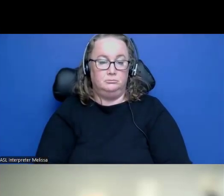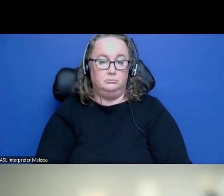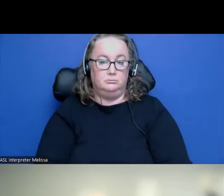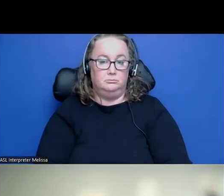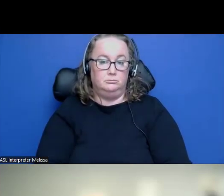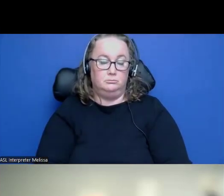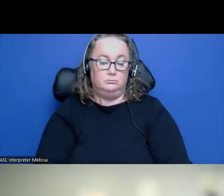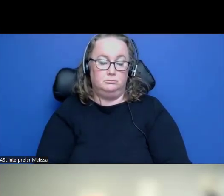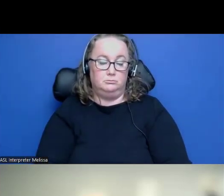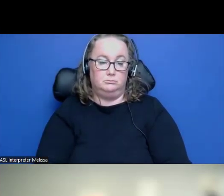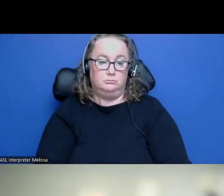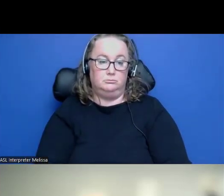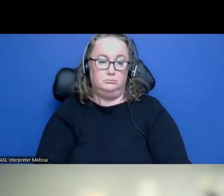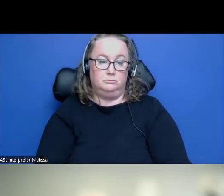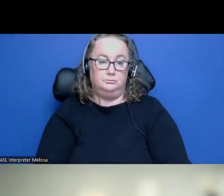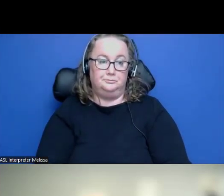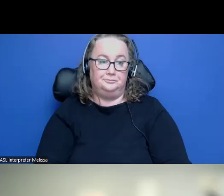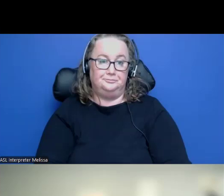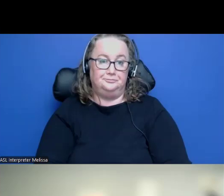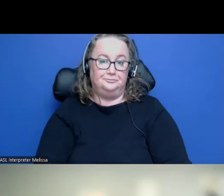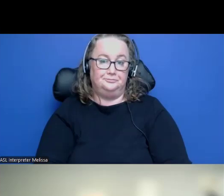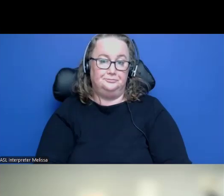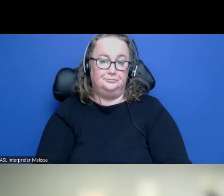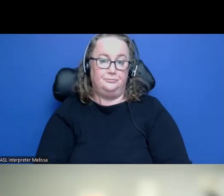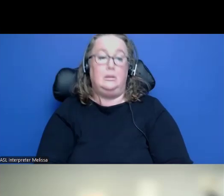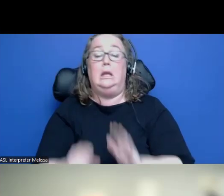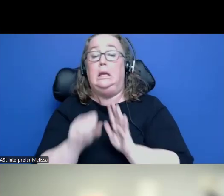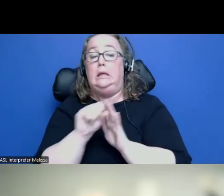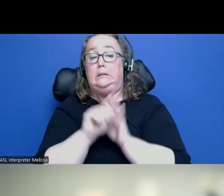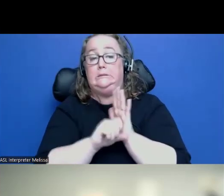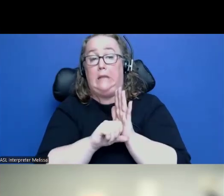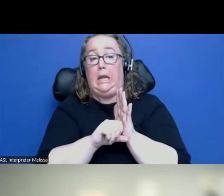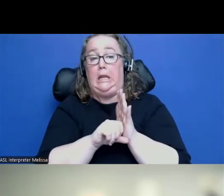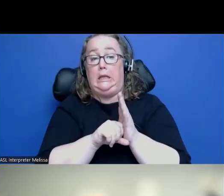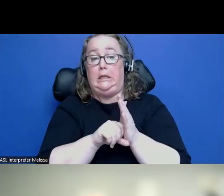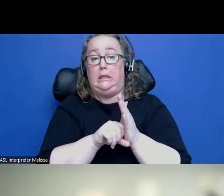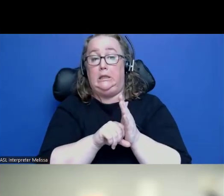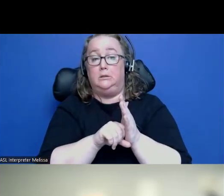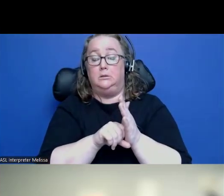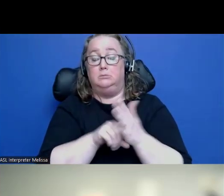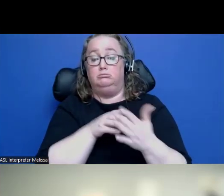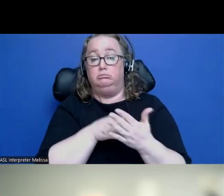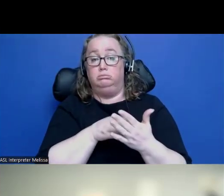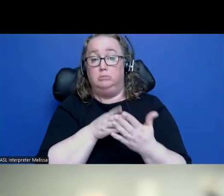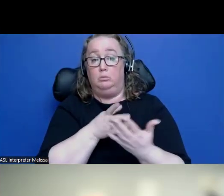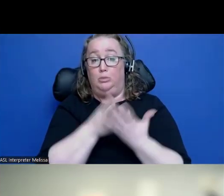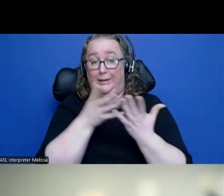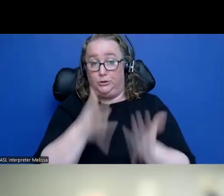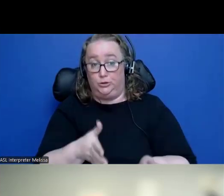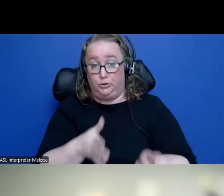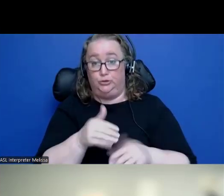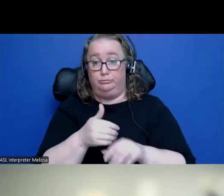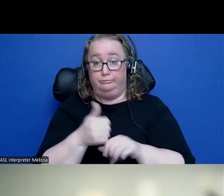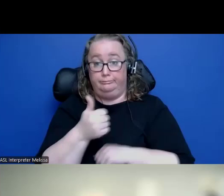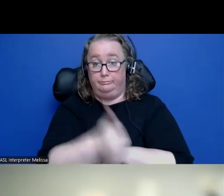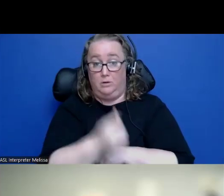State sentenced in prisoners or individuals sentenced to state prison